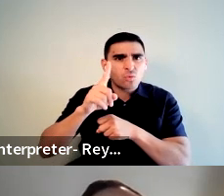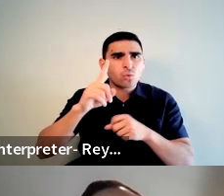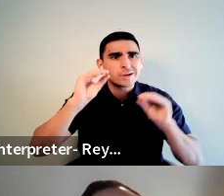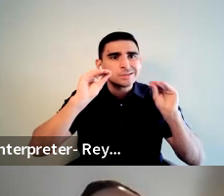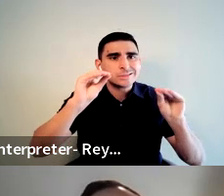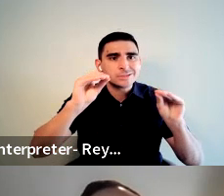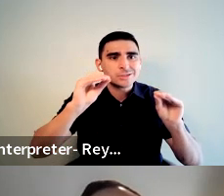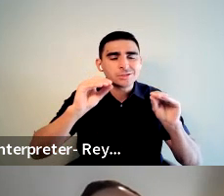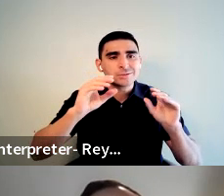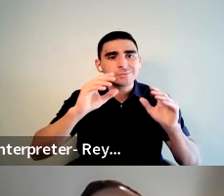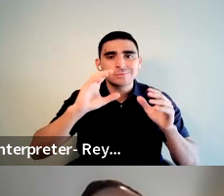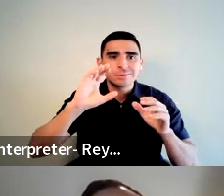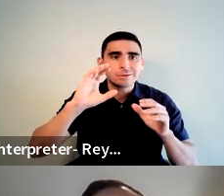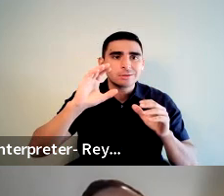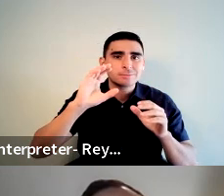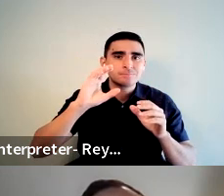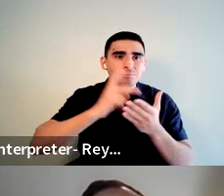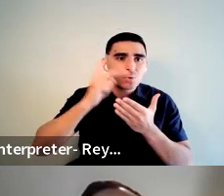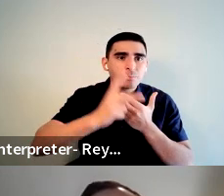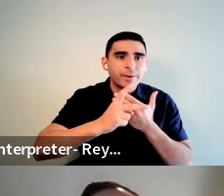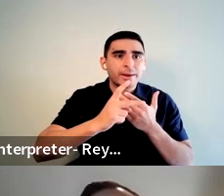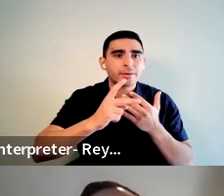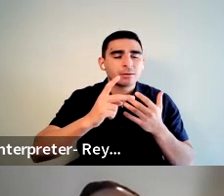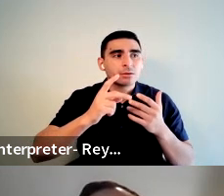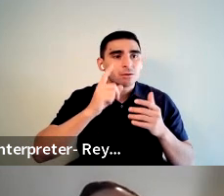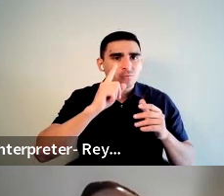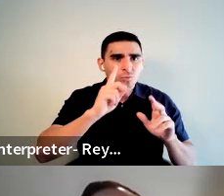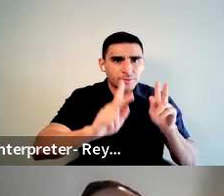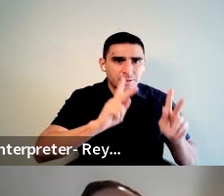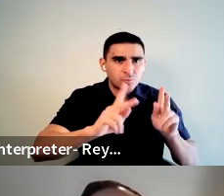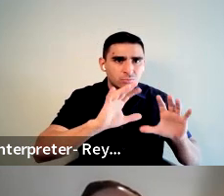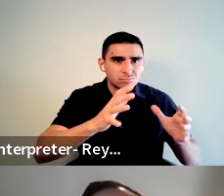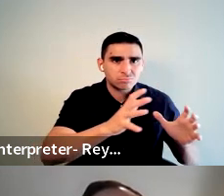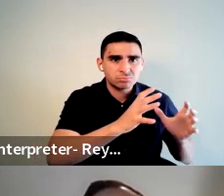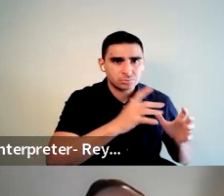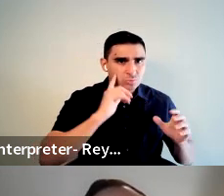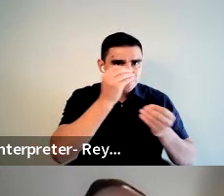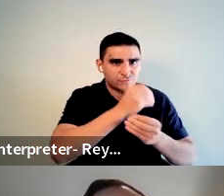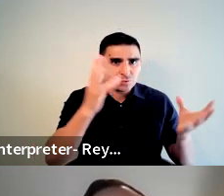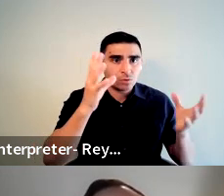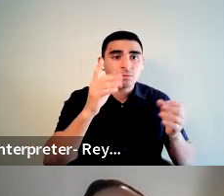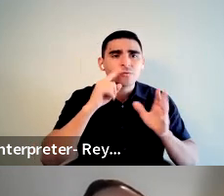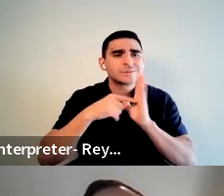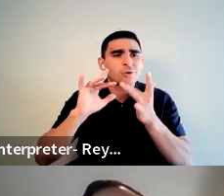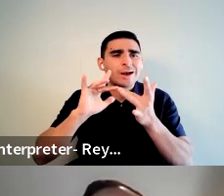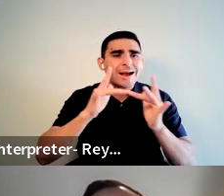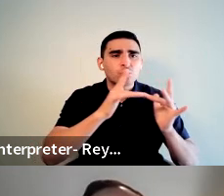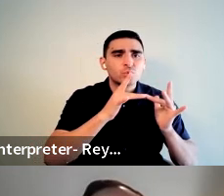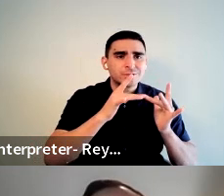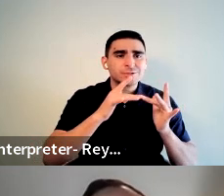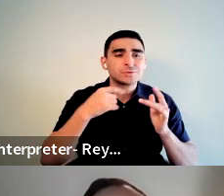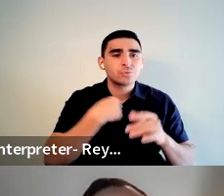And making sure, like, I know when we look at outreach, our outreach is to the uninsured